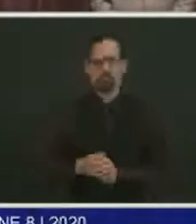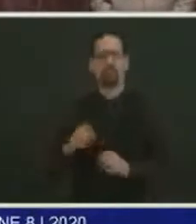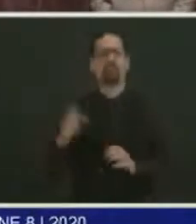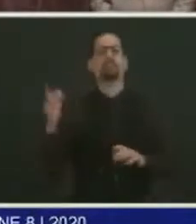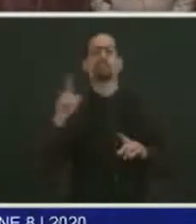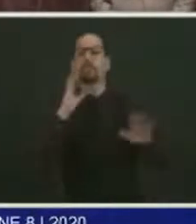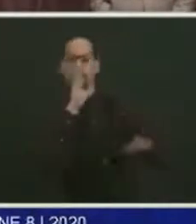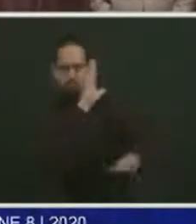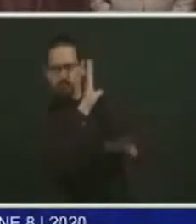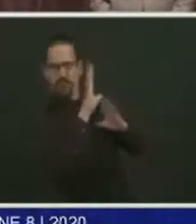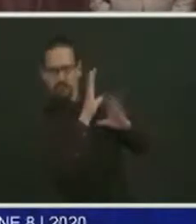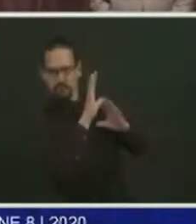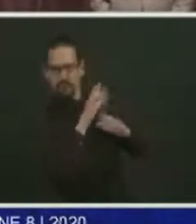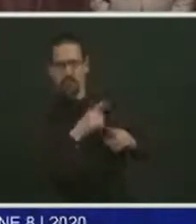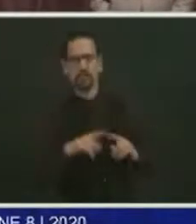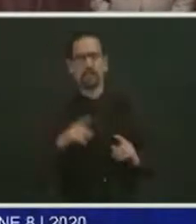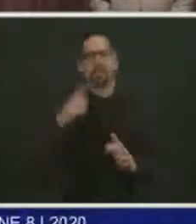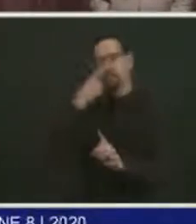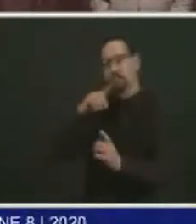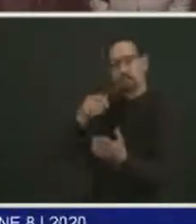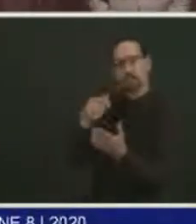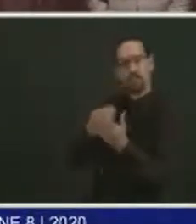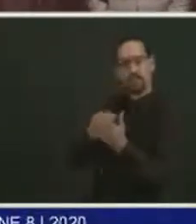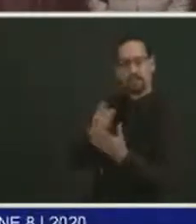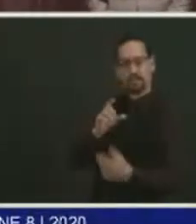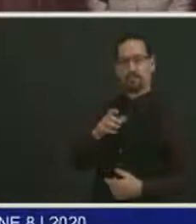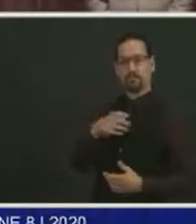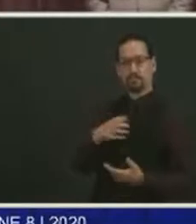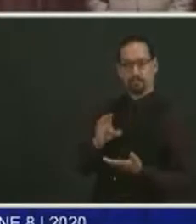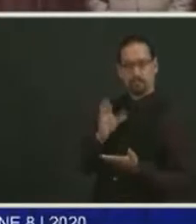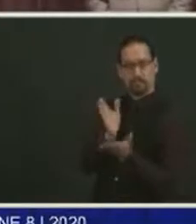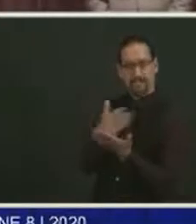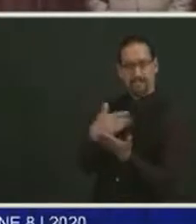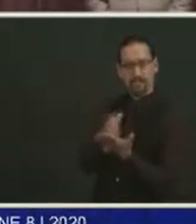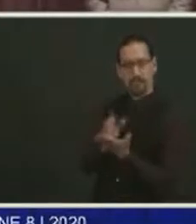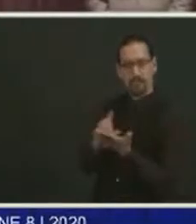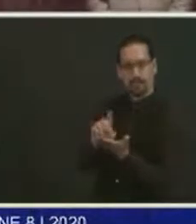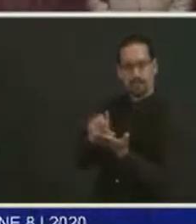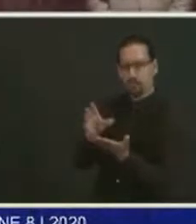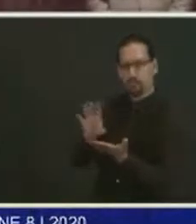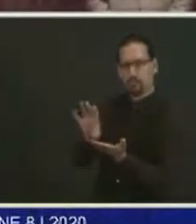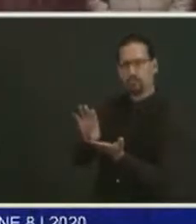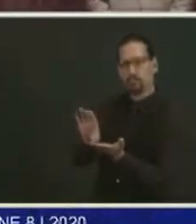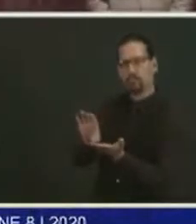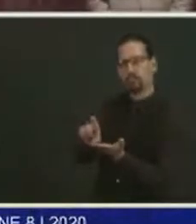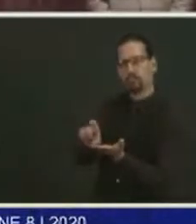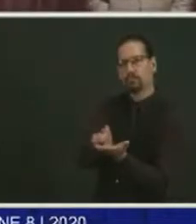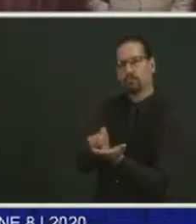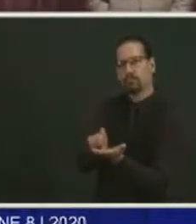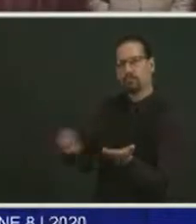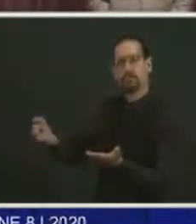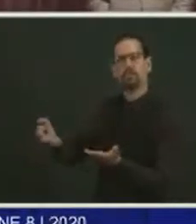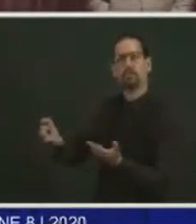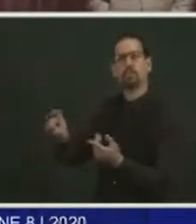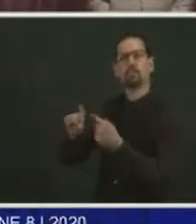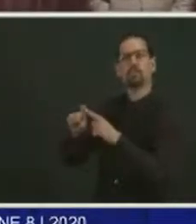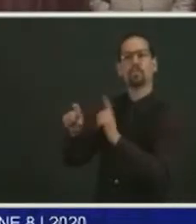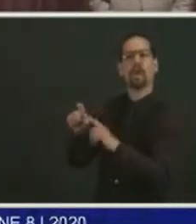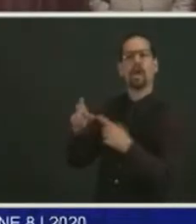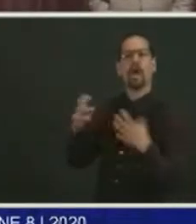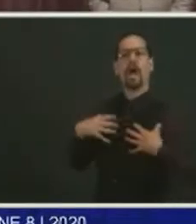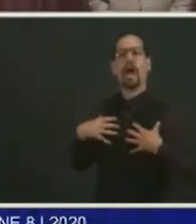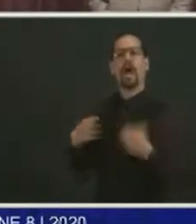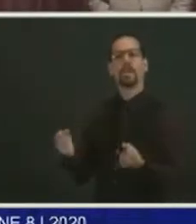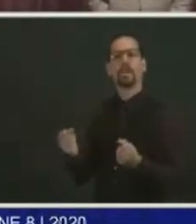to police into the health services to help people? I mean, right, because that would be what it was, reallocation of resources from the police